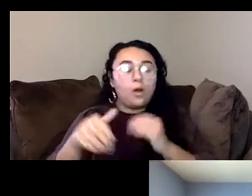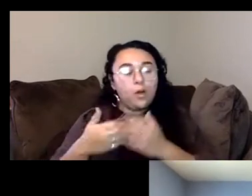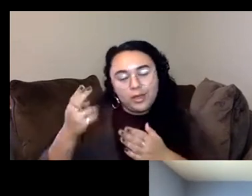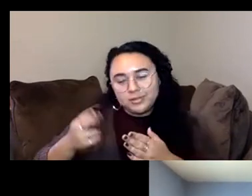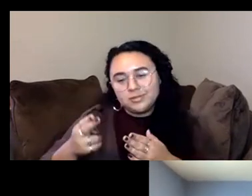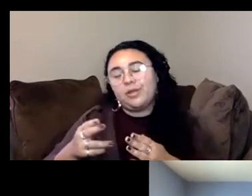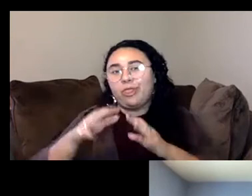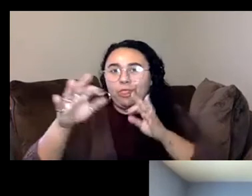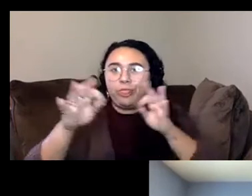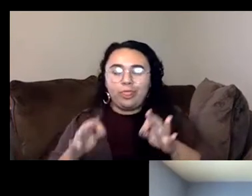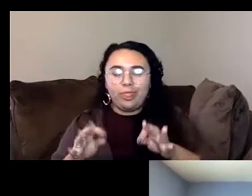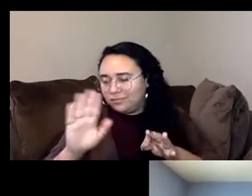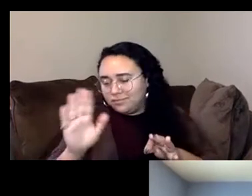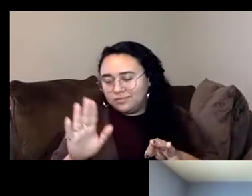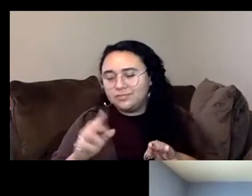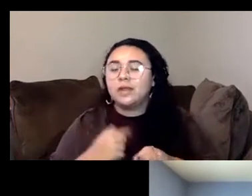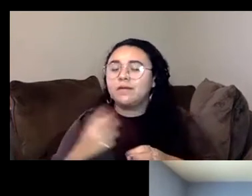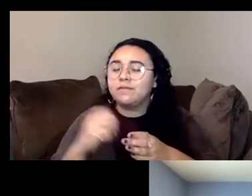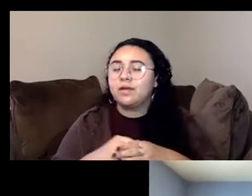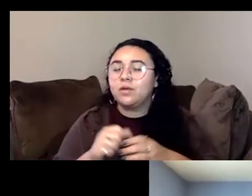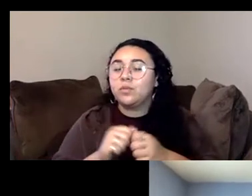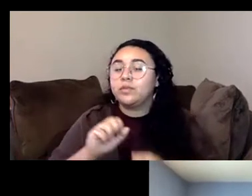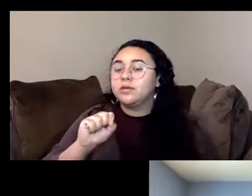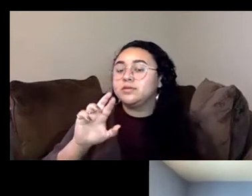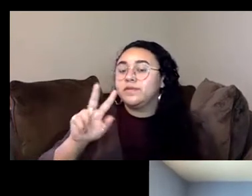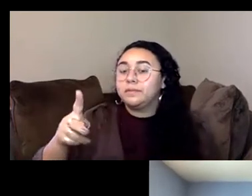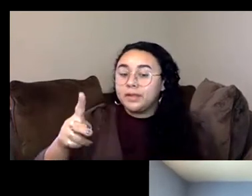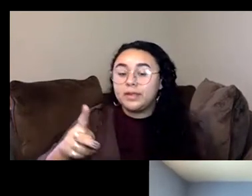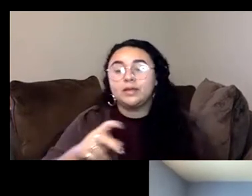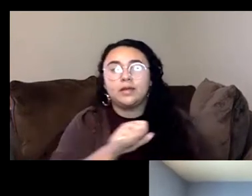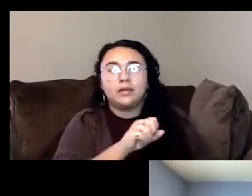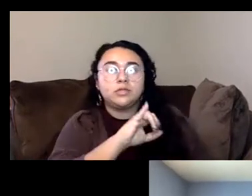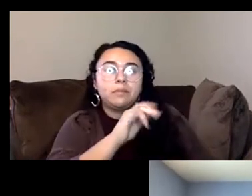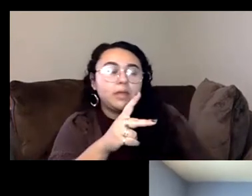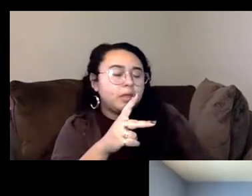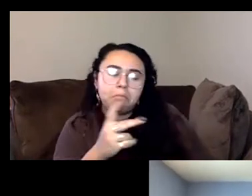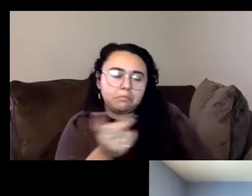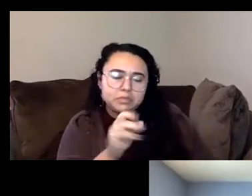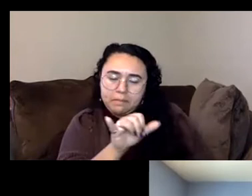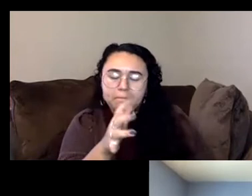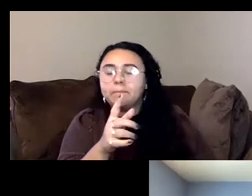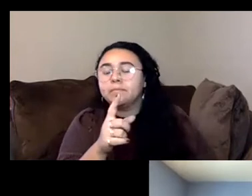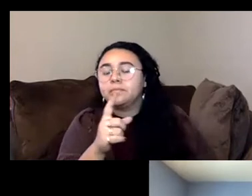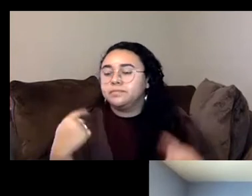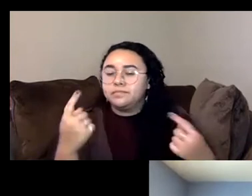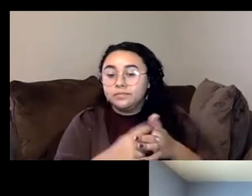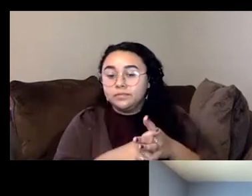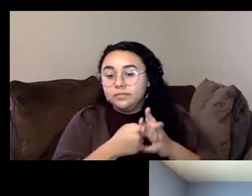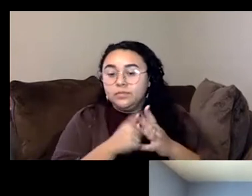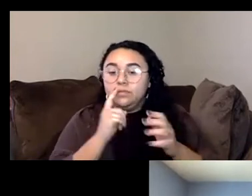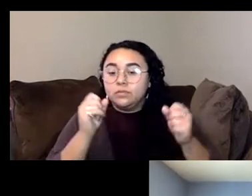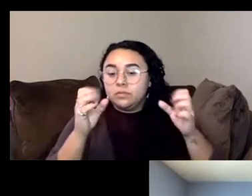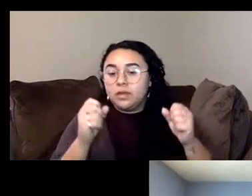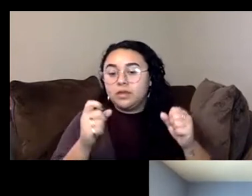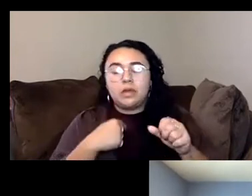say I've been involved with SVP, SJP since the beginning. And I think one of the most amazing things about it is how enduring